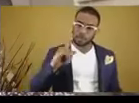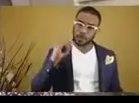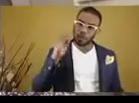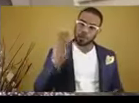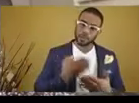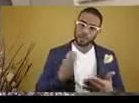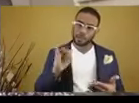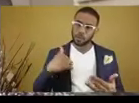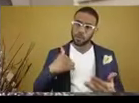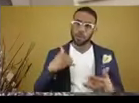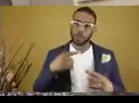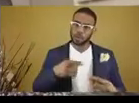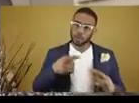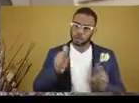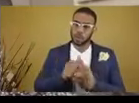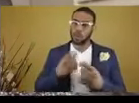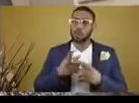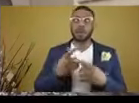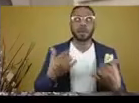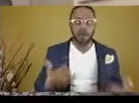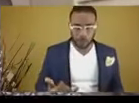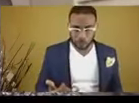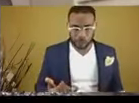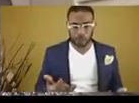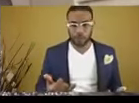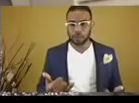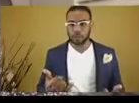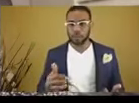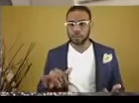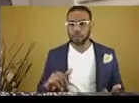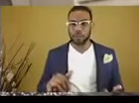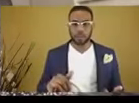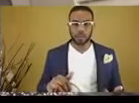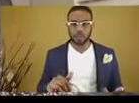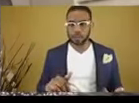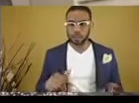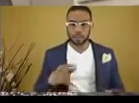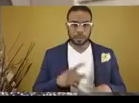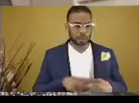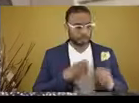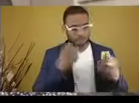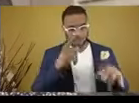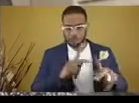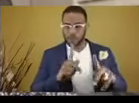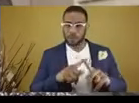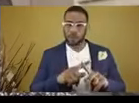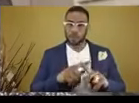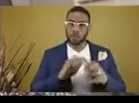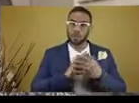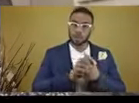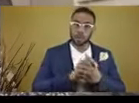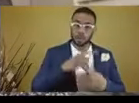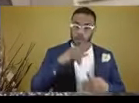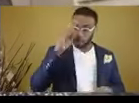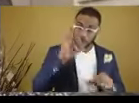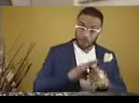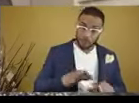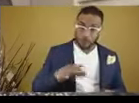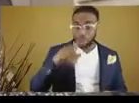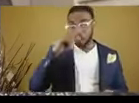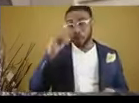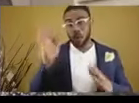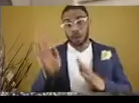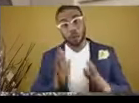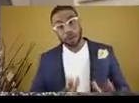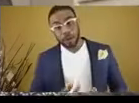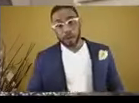that we are struggling with right now, right? That tons of people sort of congratulated Black voters and Black